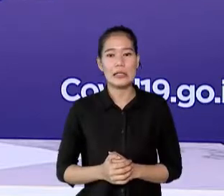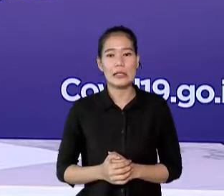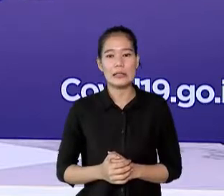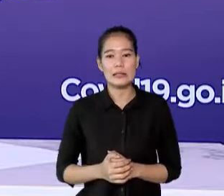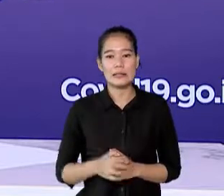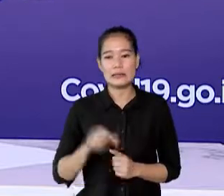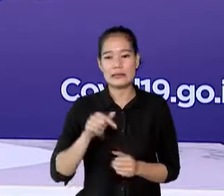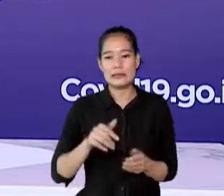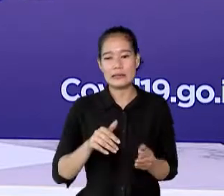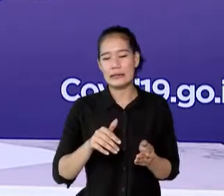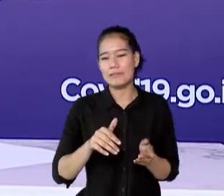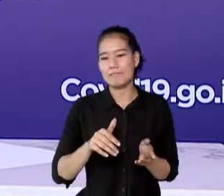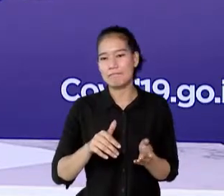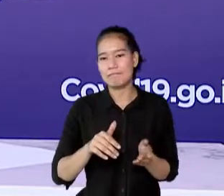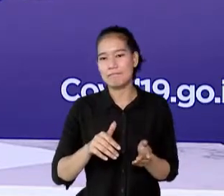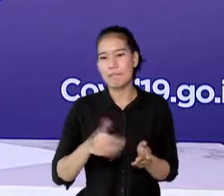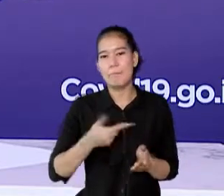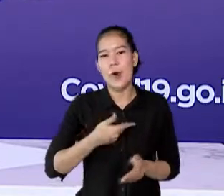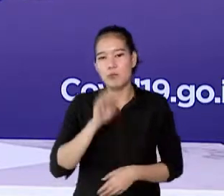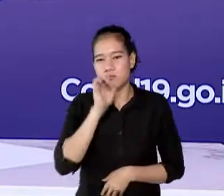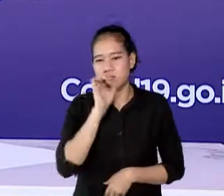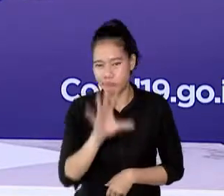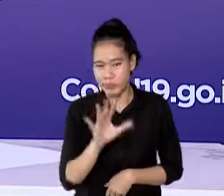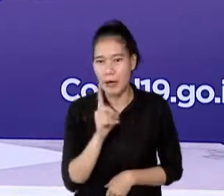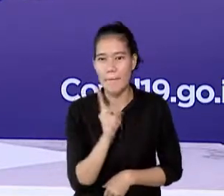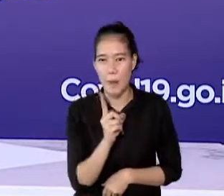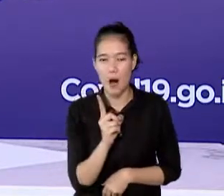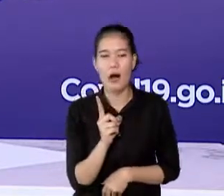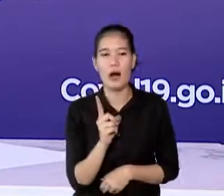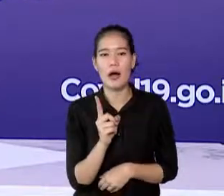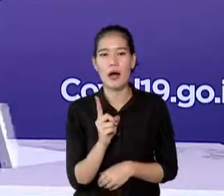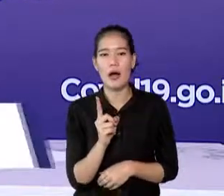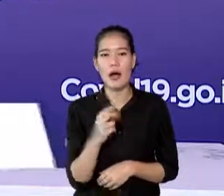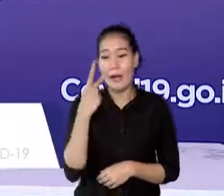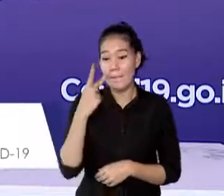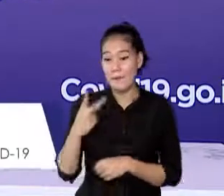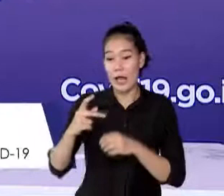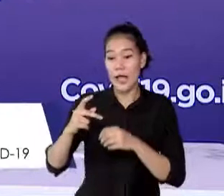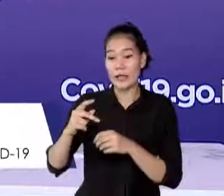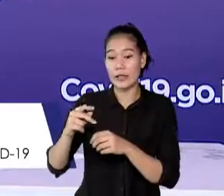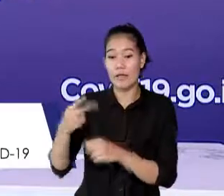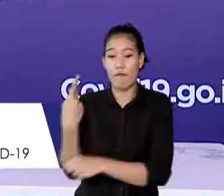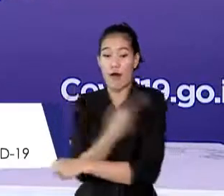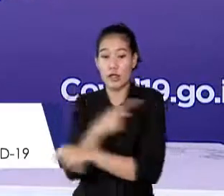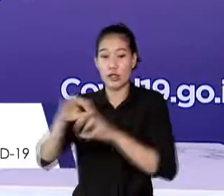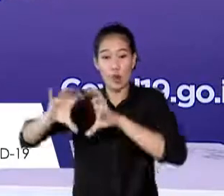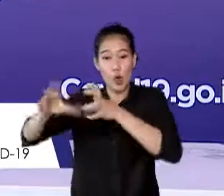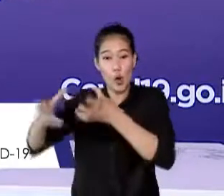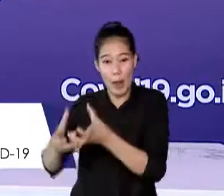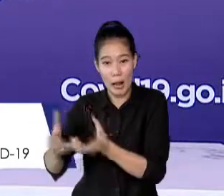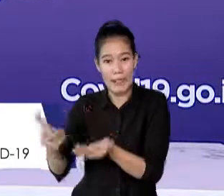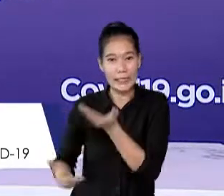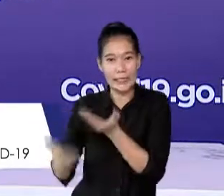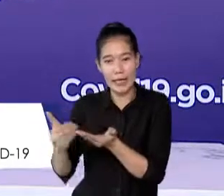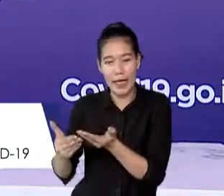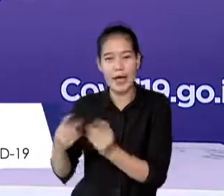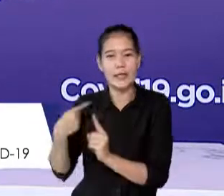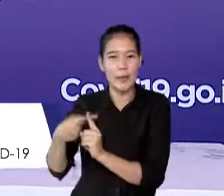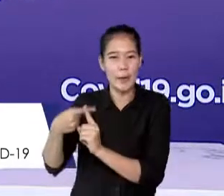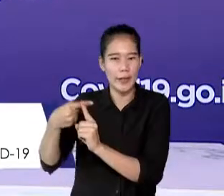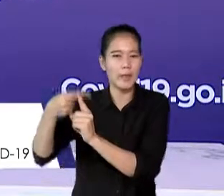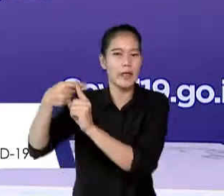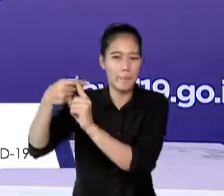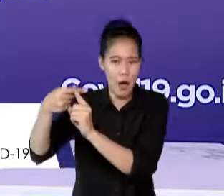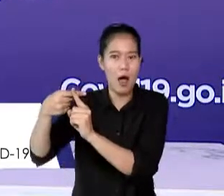live sessions, I'd like to emphasize that while global vaccines production is estimated to increase